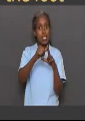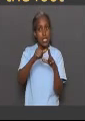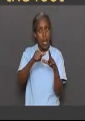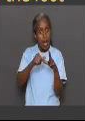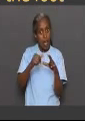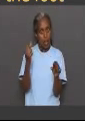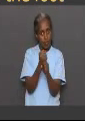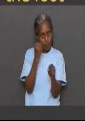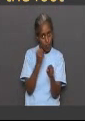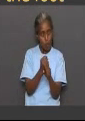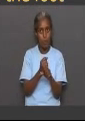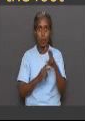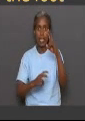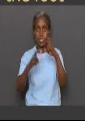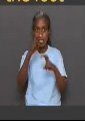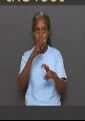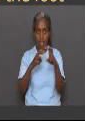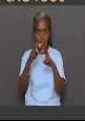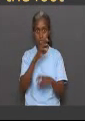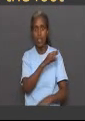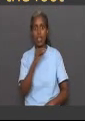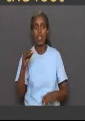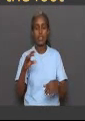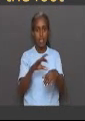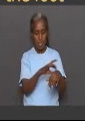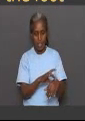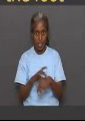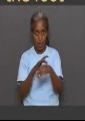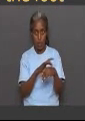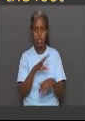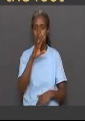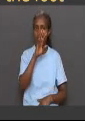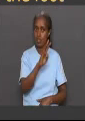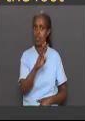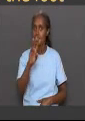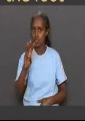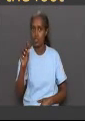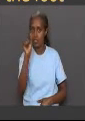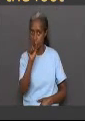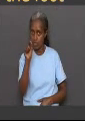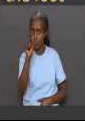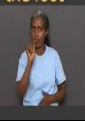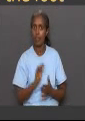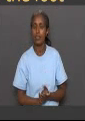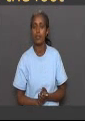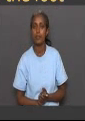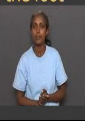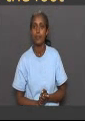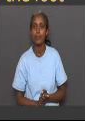angle formed by the ladder and the ground is 66 degrees.